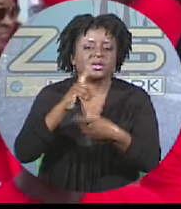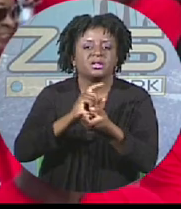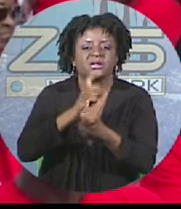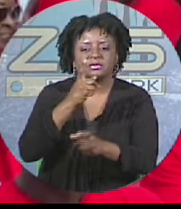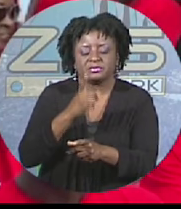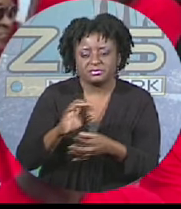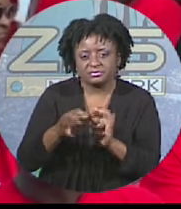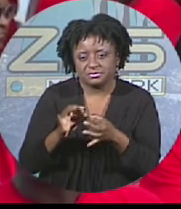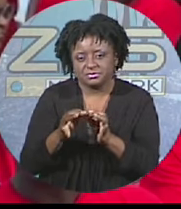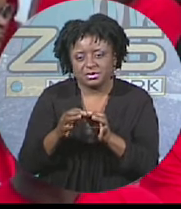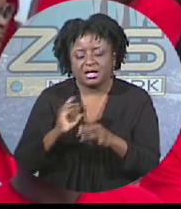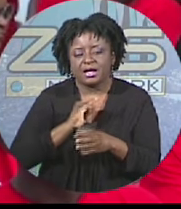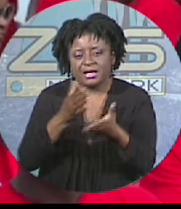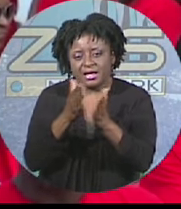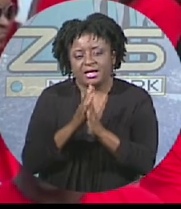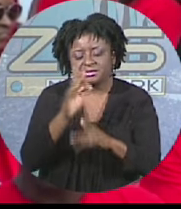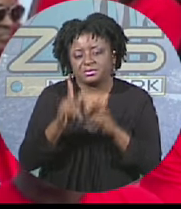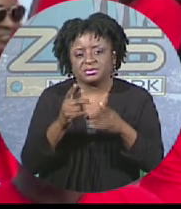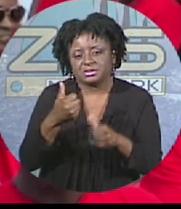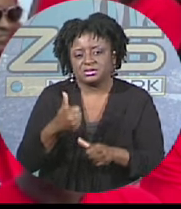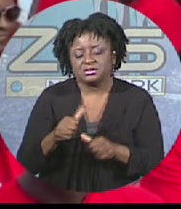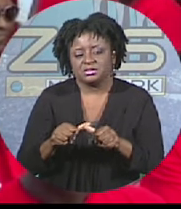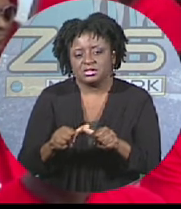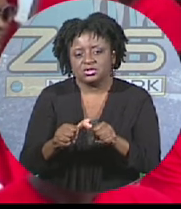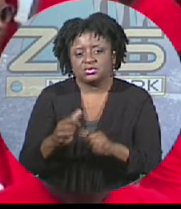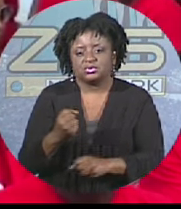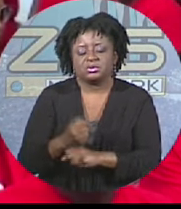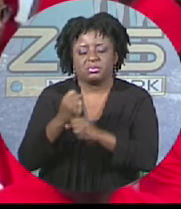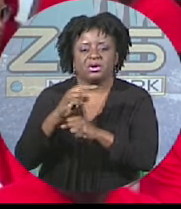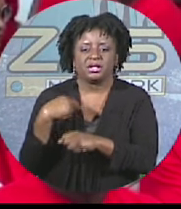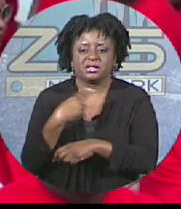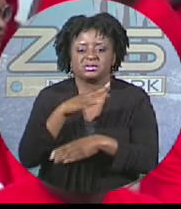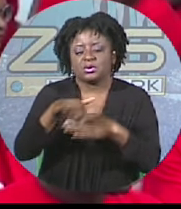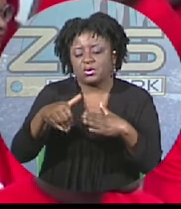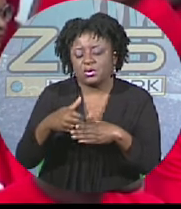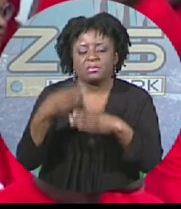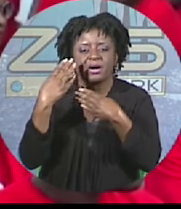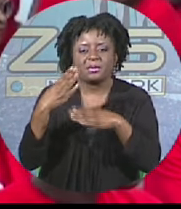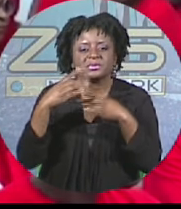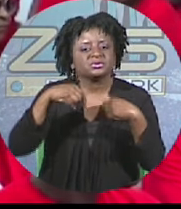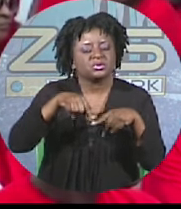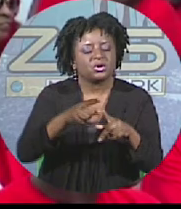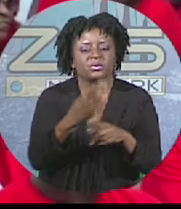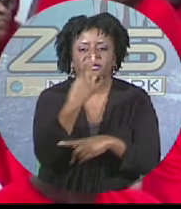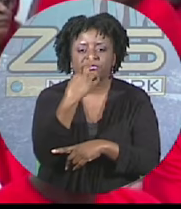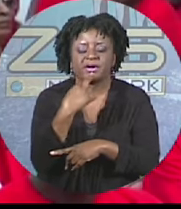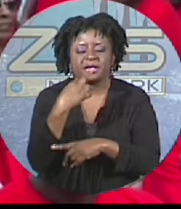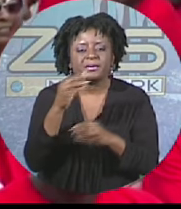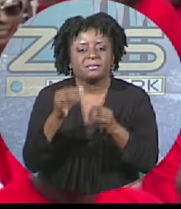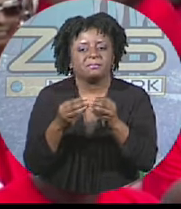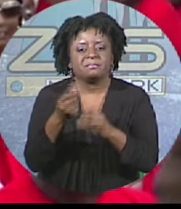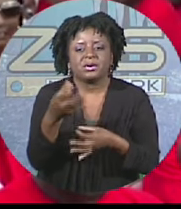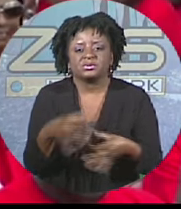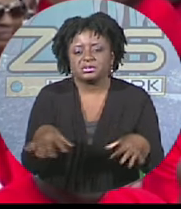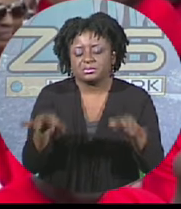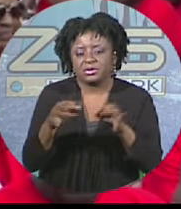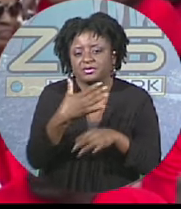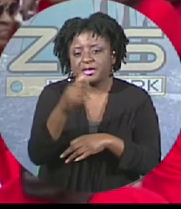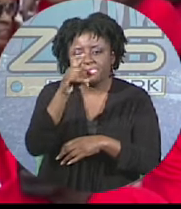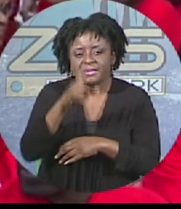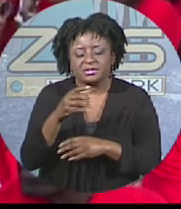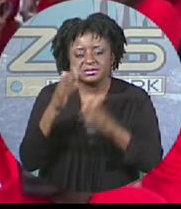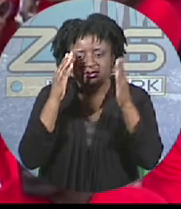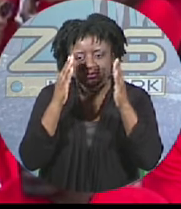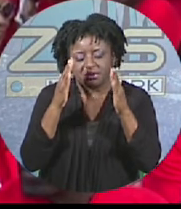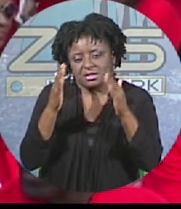them to continue to support us, because the entire Bahamas is going red. But most important, they must pay very